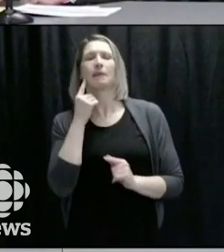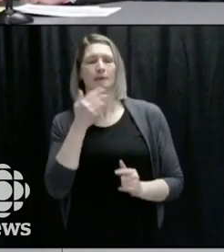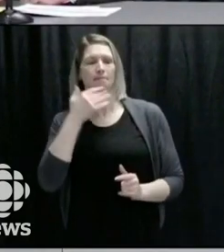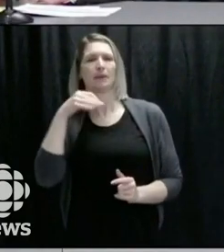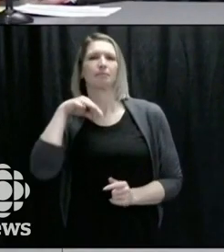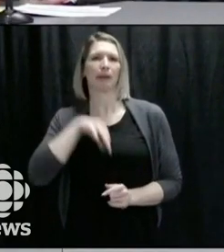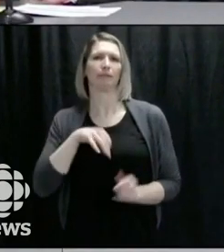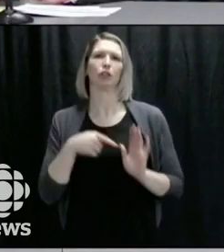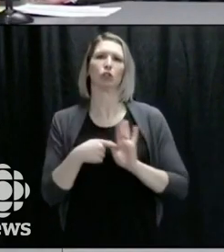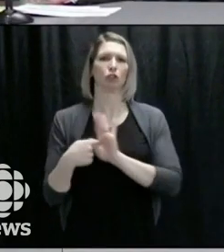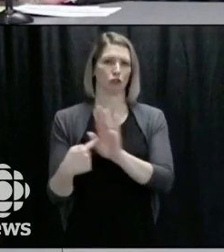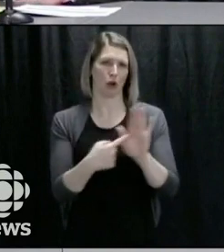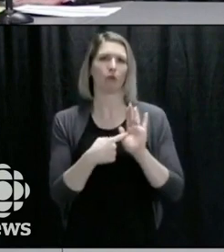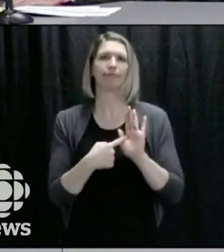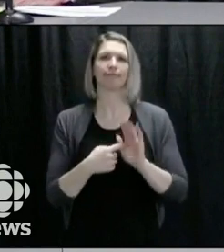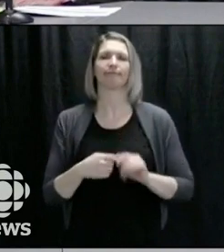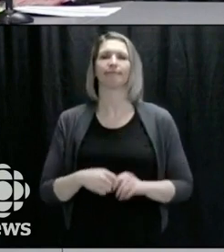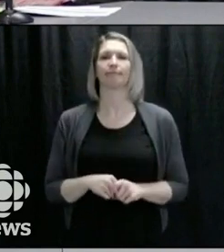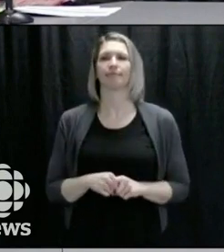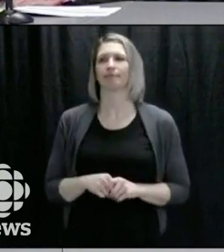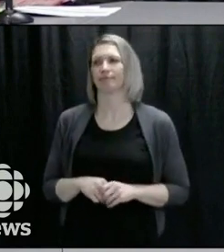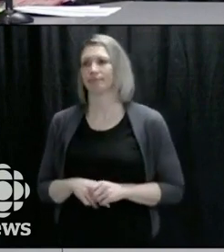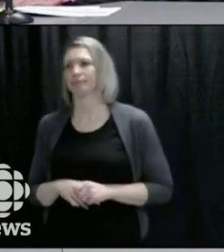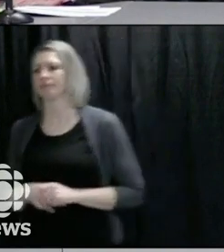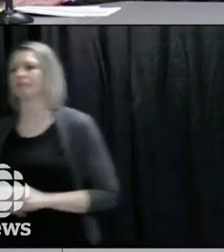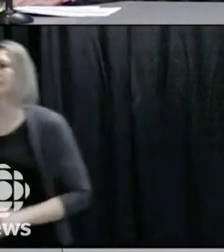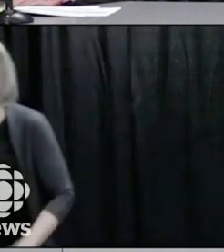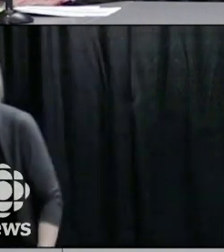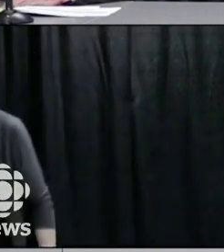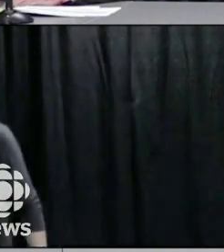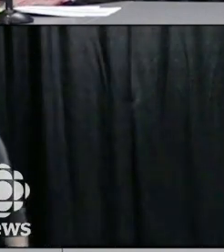Our next questions are from Kellyanne Roberts of NTV News.